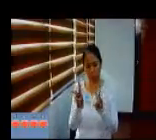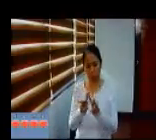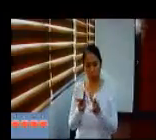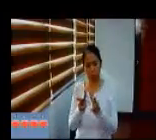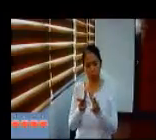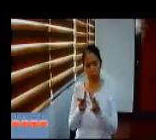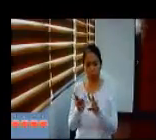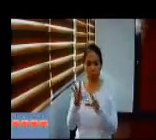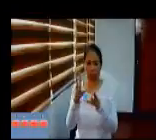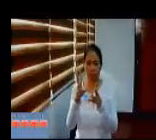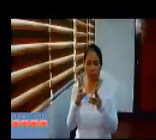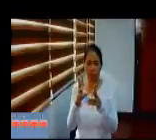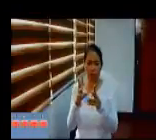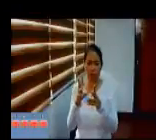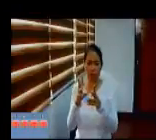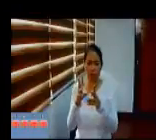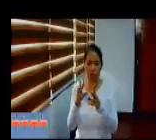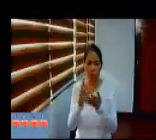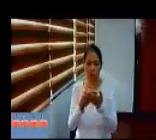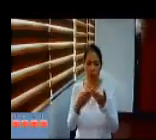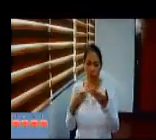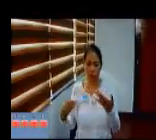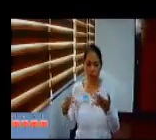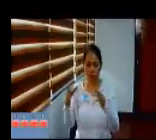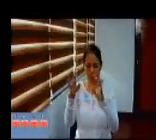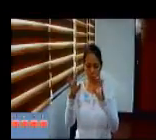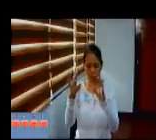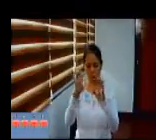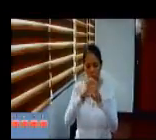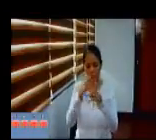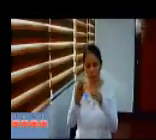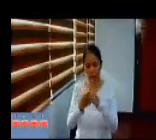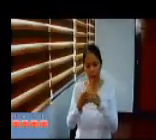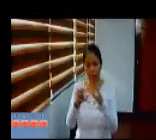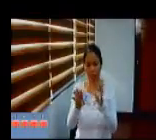biophysical factors in our environment, like temperature,